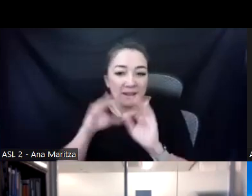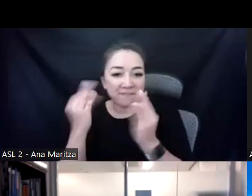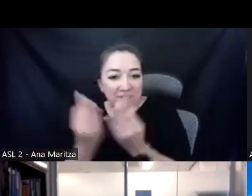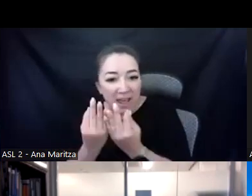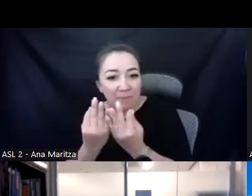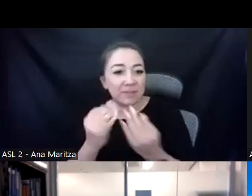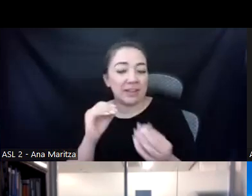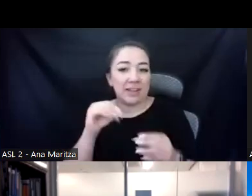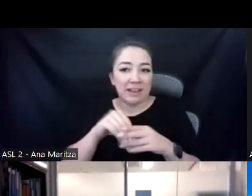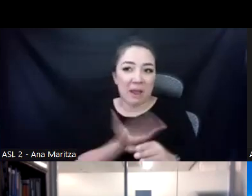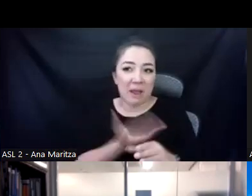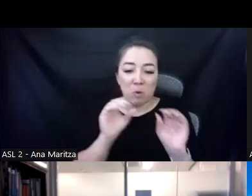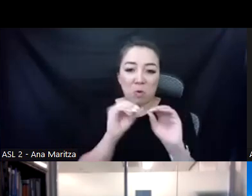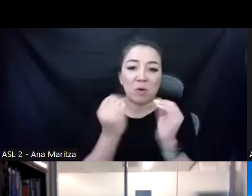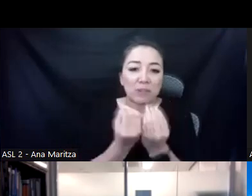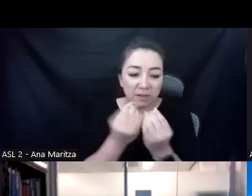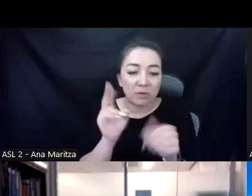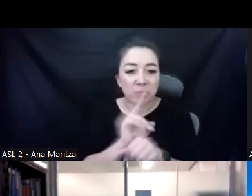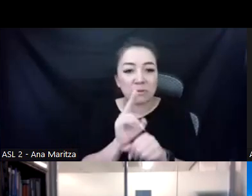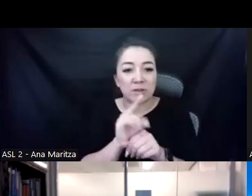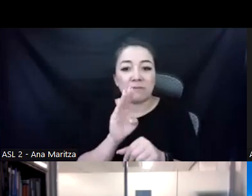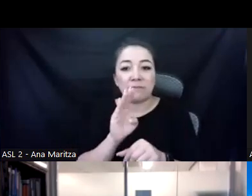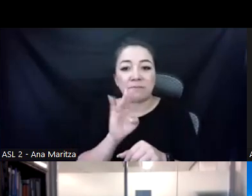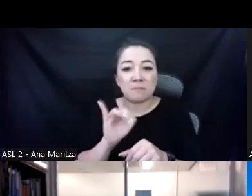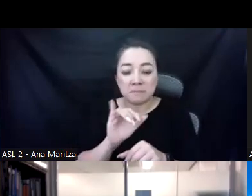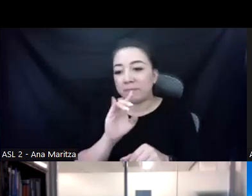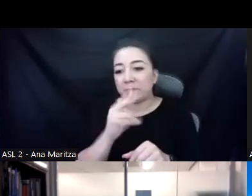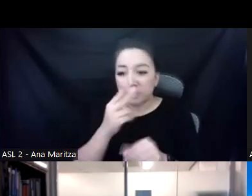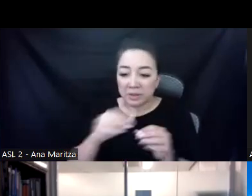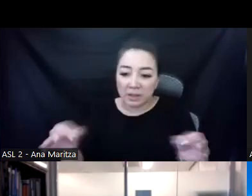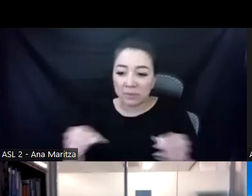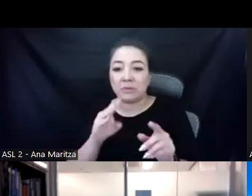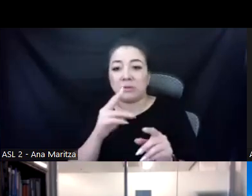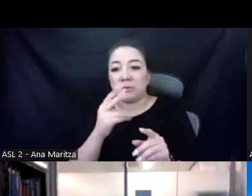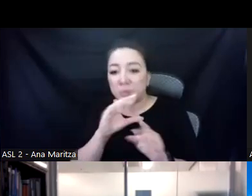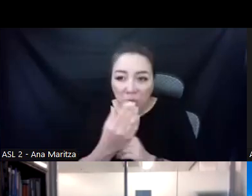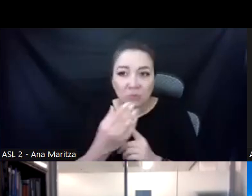our organization, the use of bilingual, bicultural community health workers has had a serious